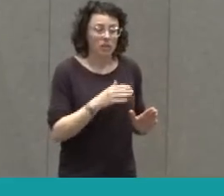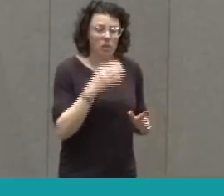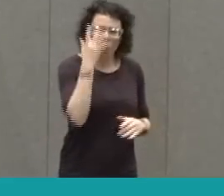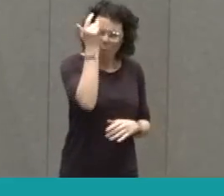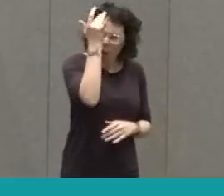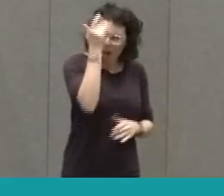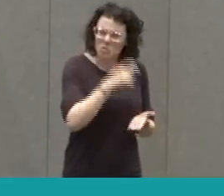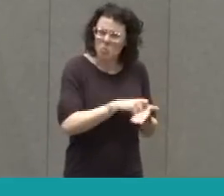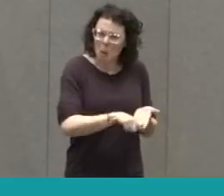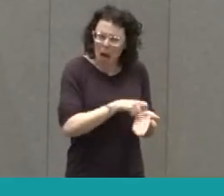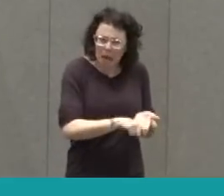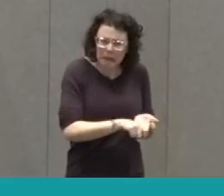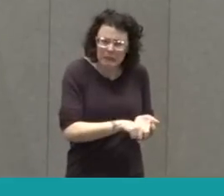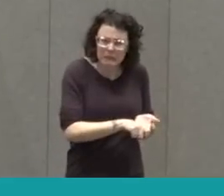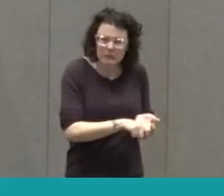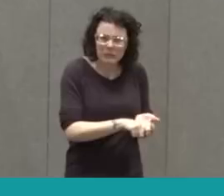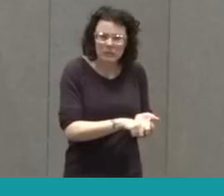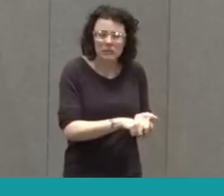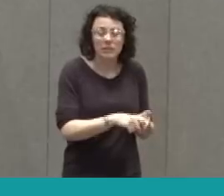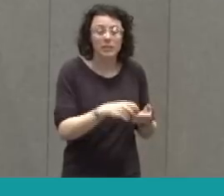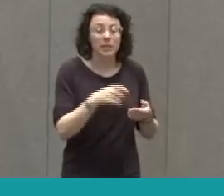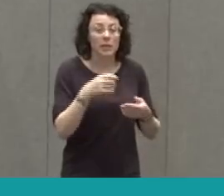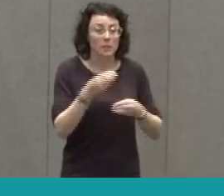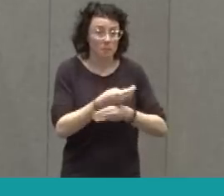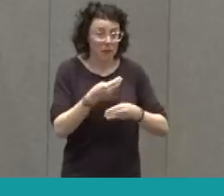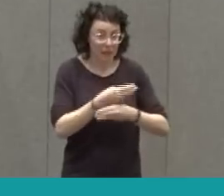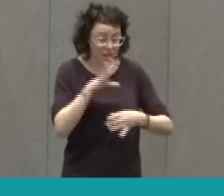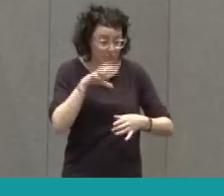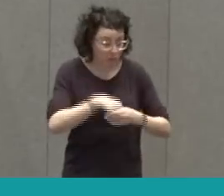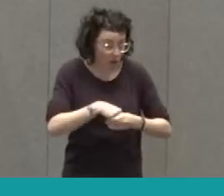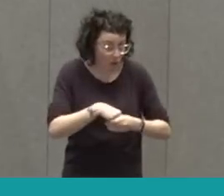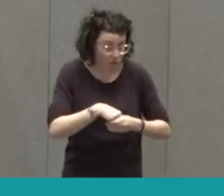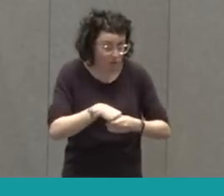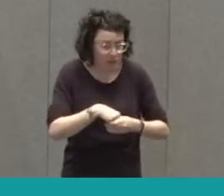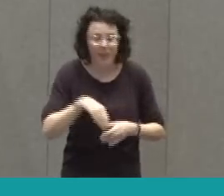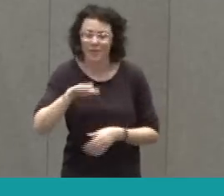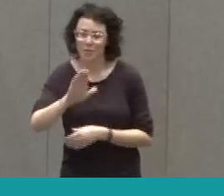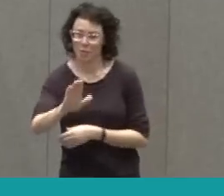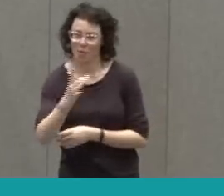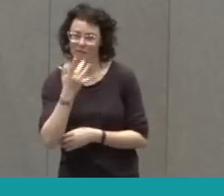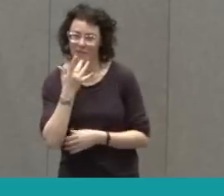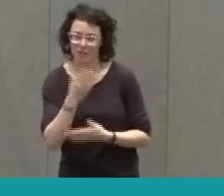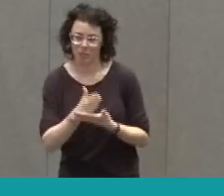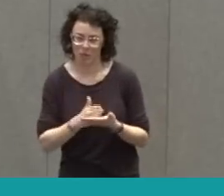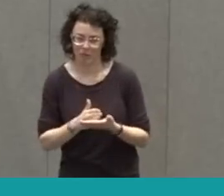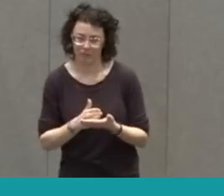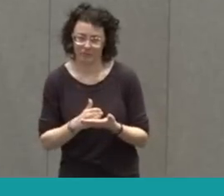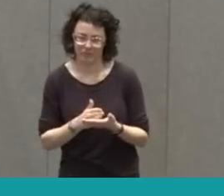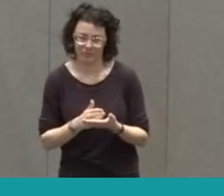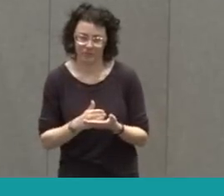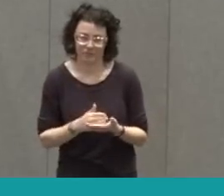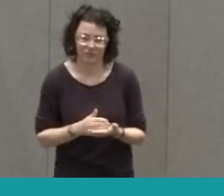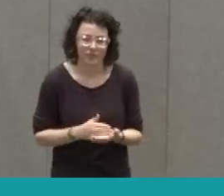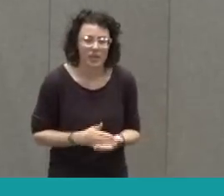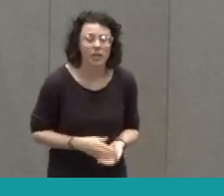what math may be involved, and also your favorite part. So on the day you were born,